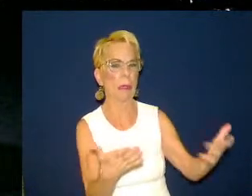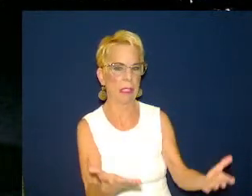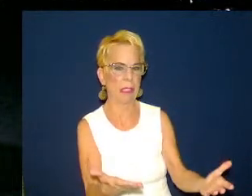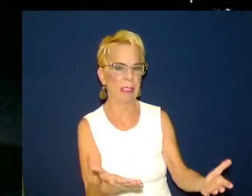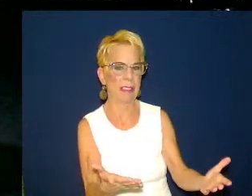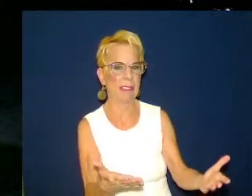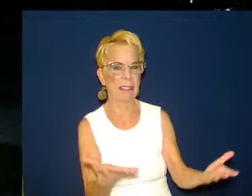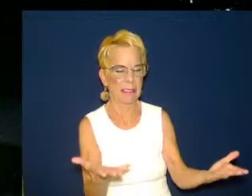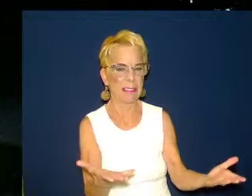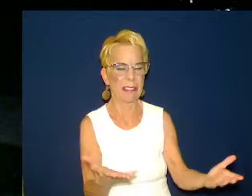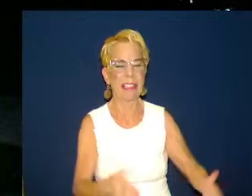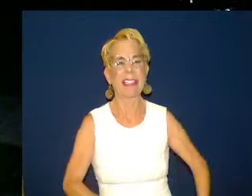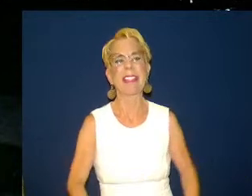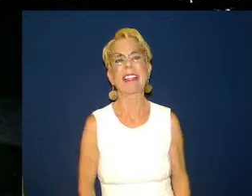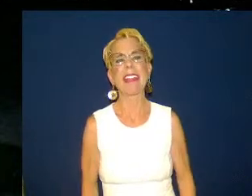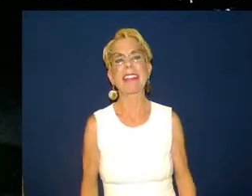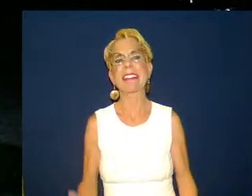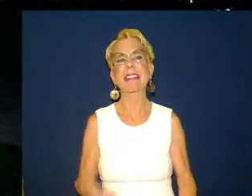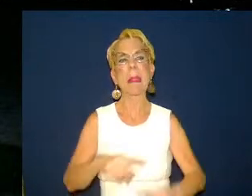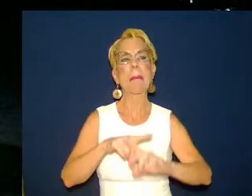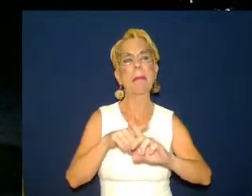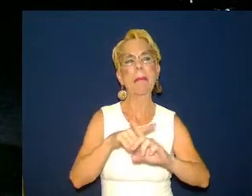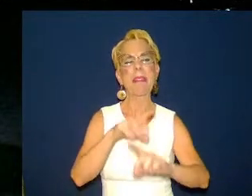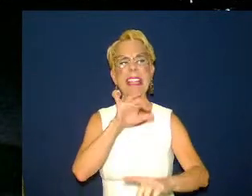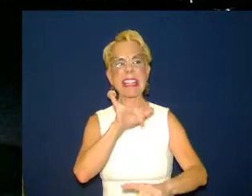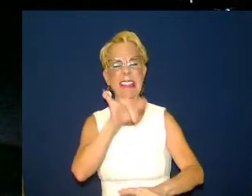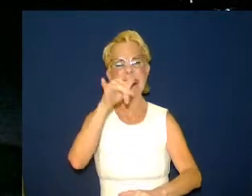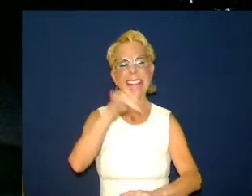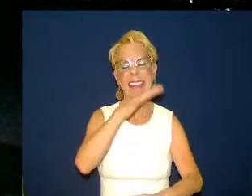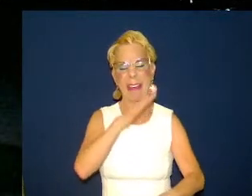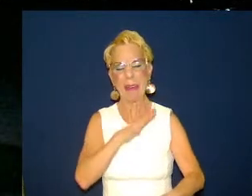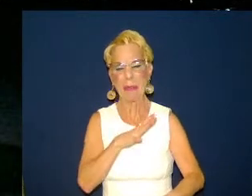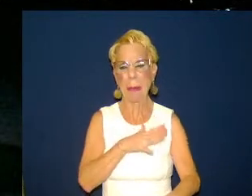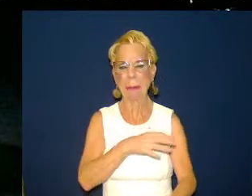having all these religious people over here.